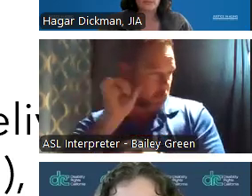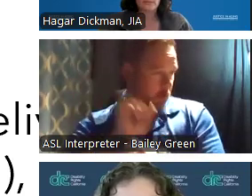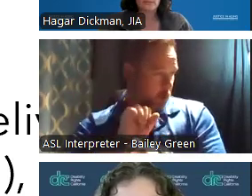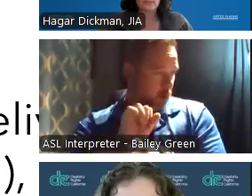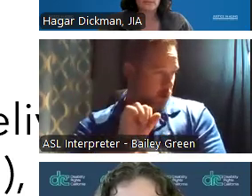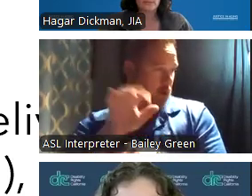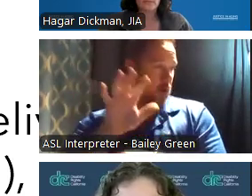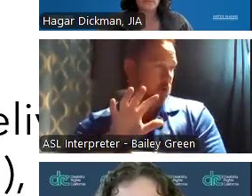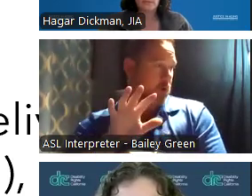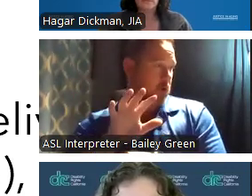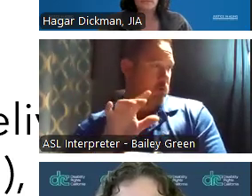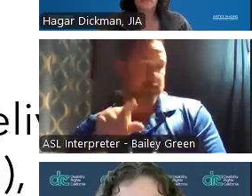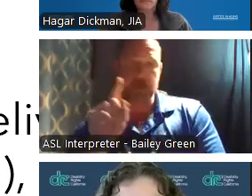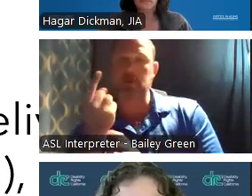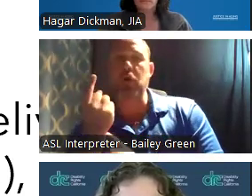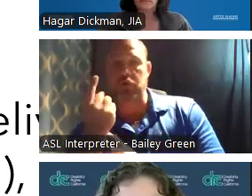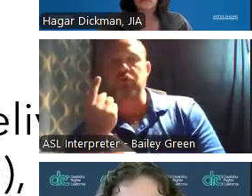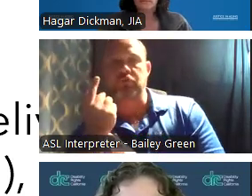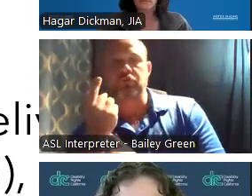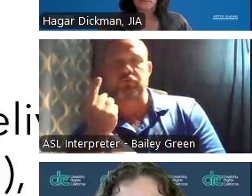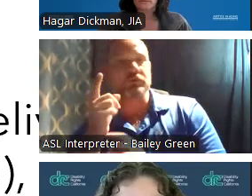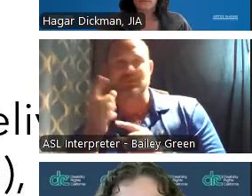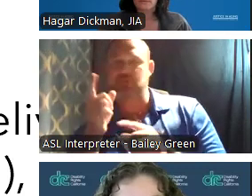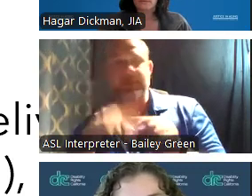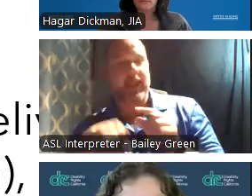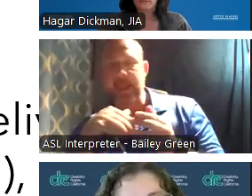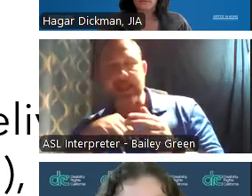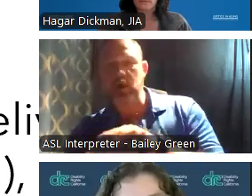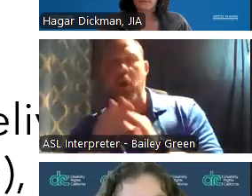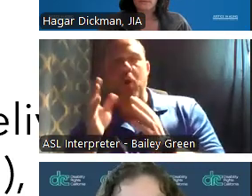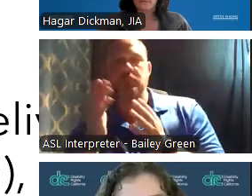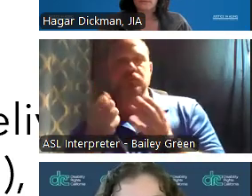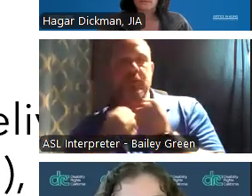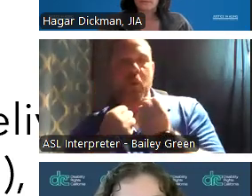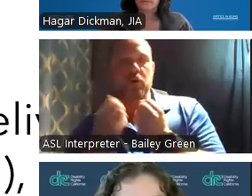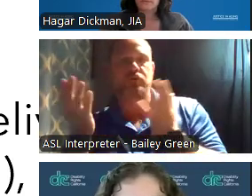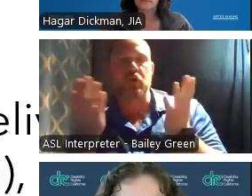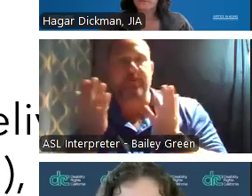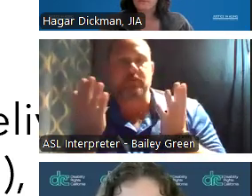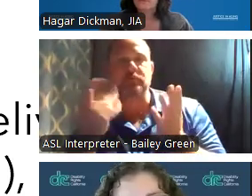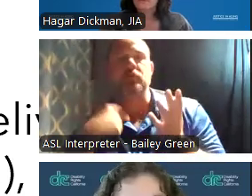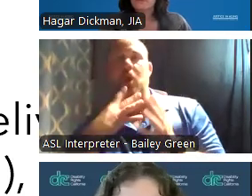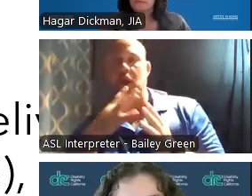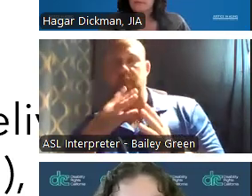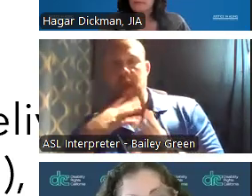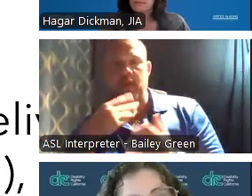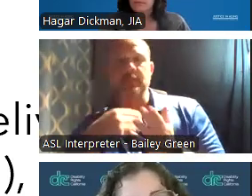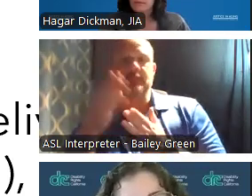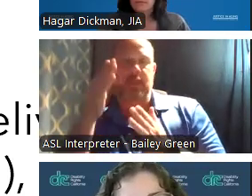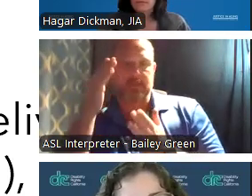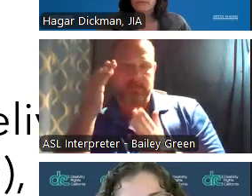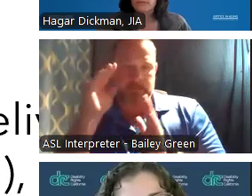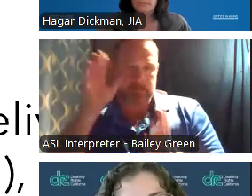was $1,000. So she's not able to get in-home supportive services. We talk a lot about the spend down. Honestly,